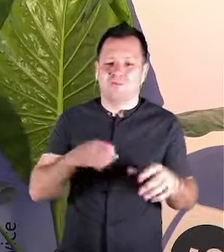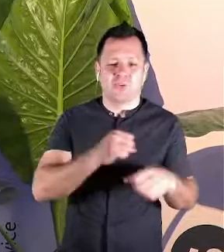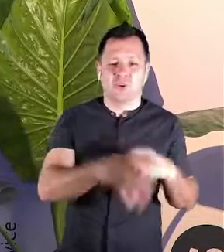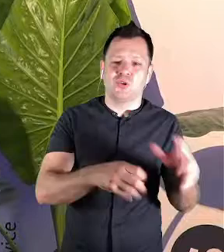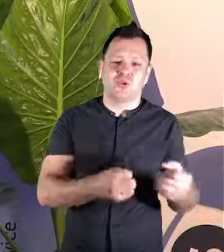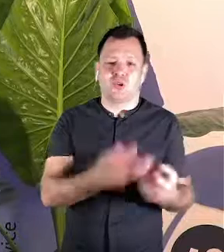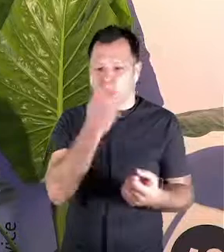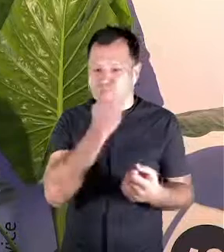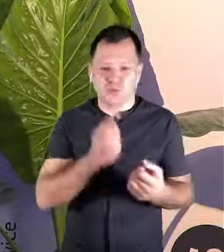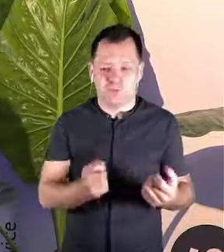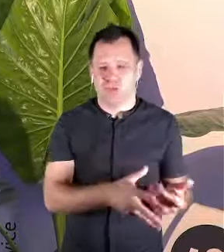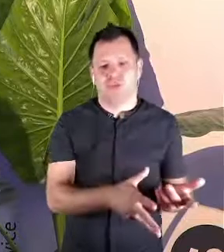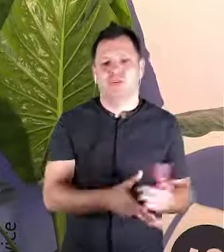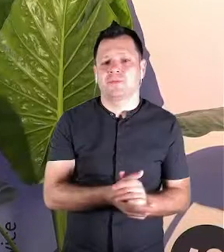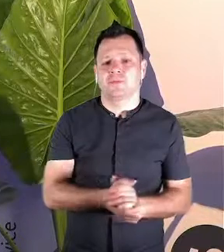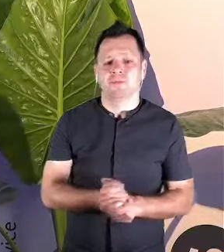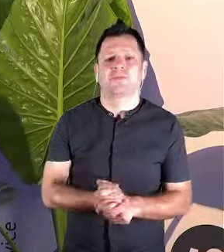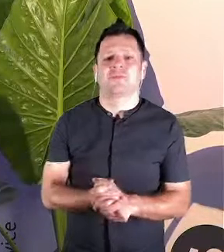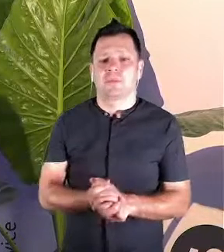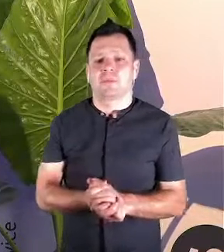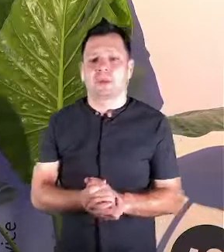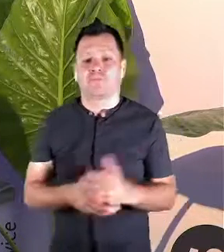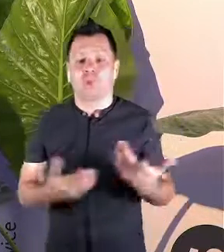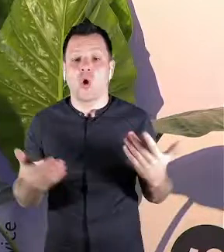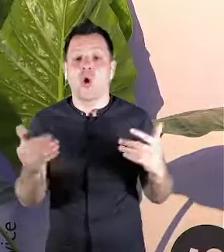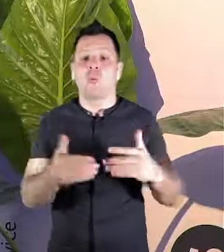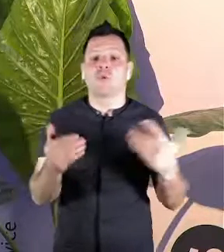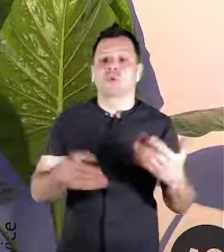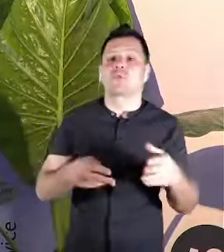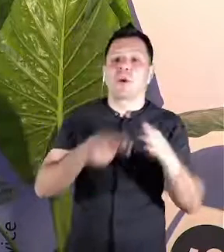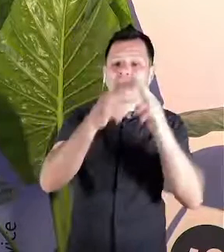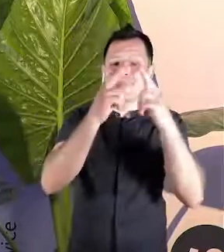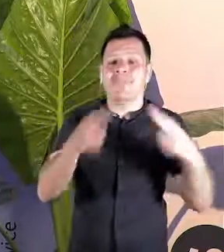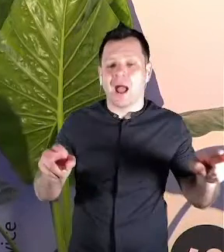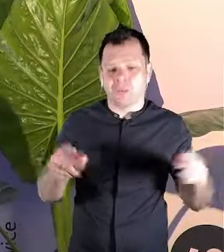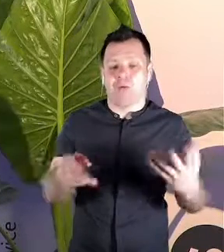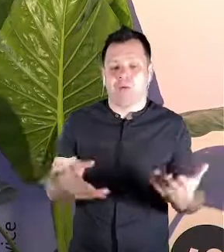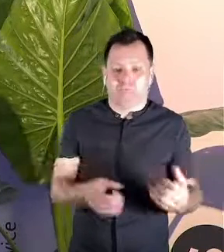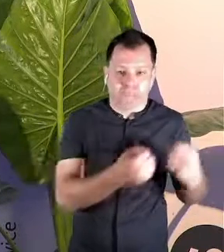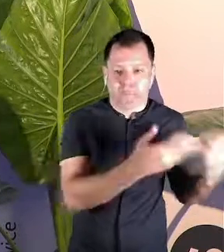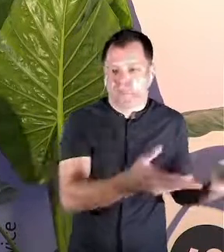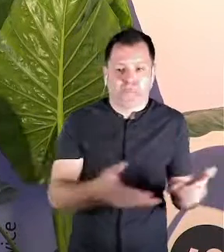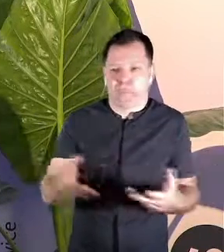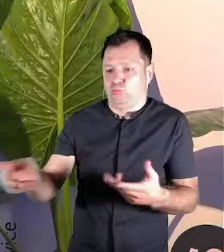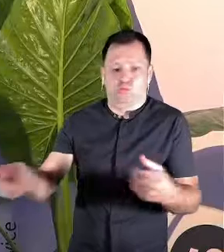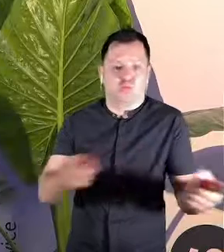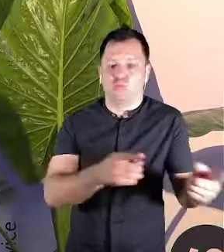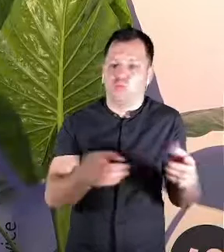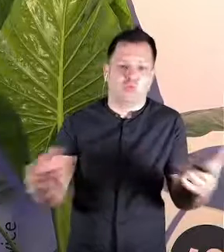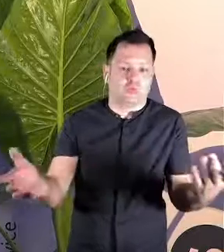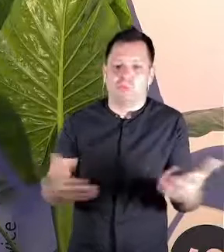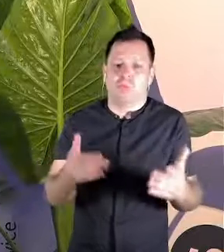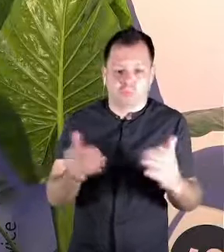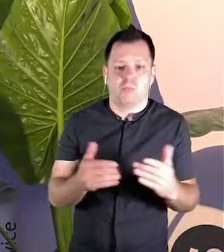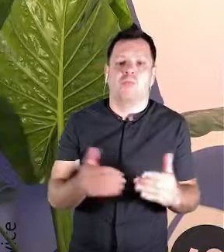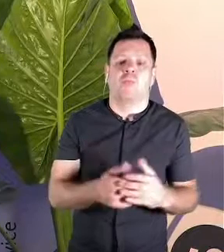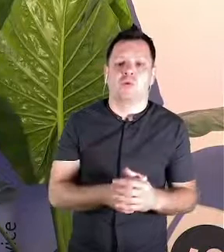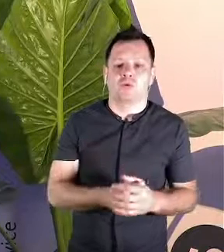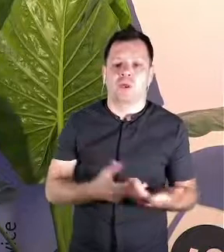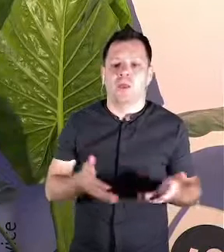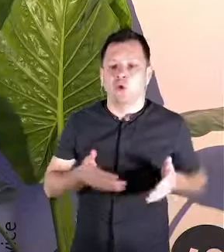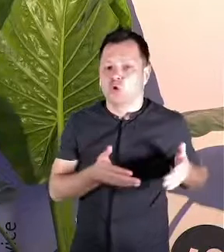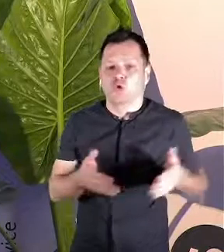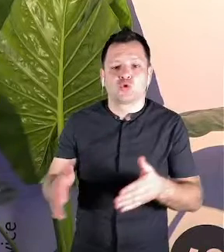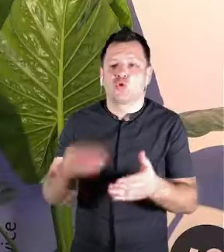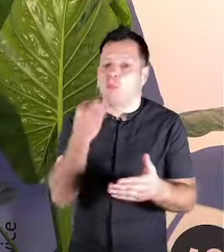all the creeks or all the water and so on. So you can have this access to nature, which is given with